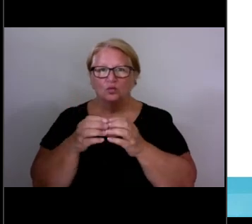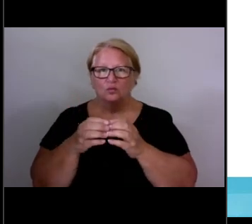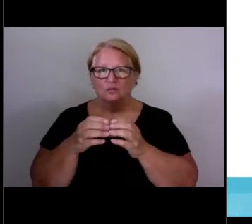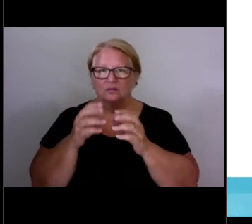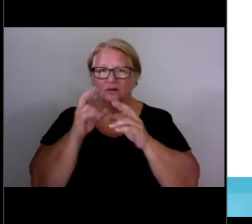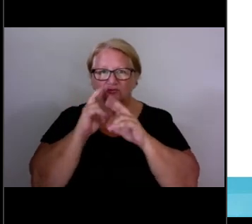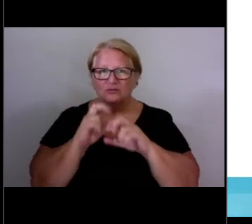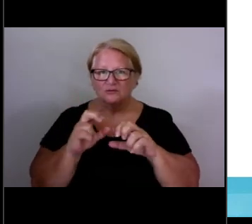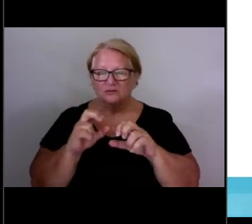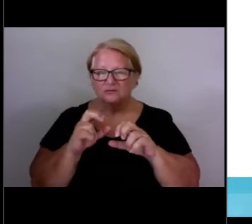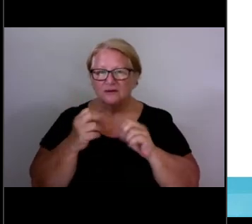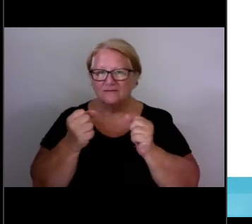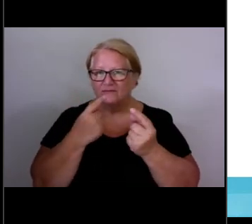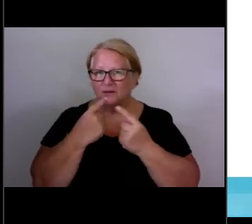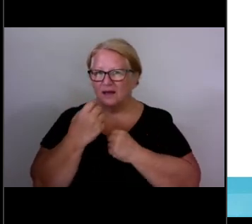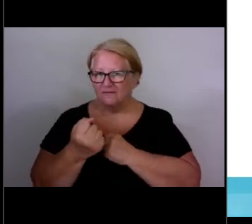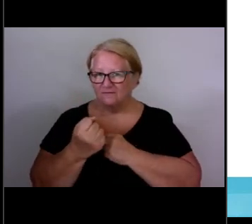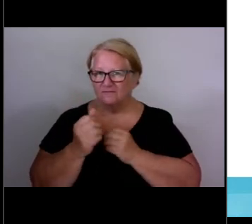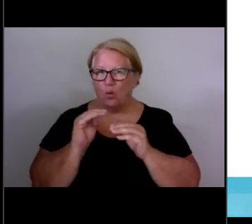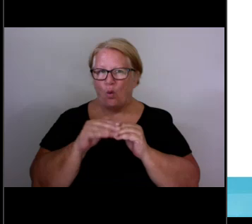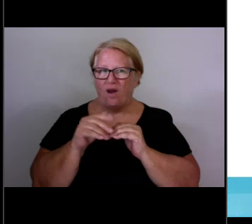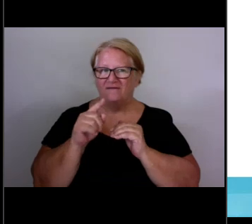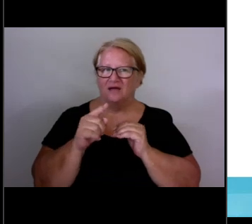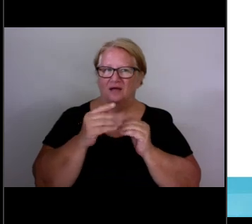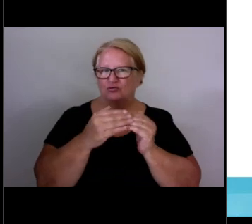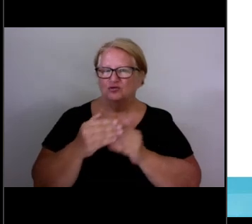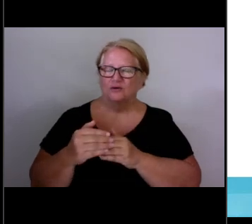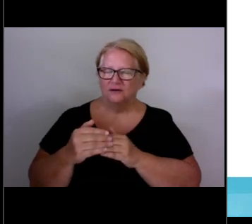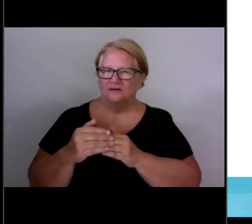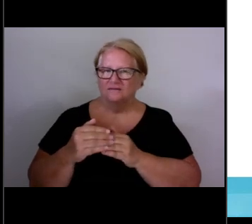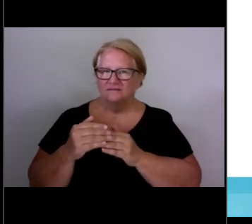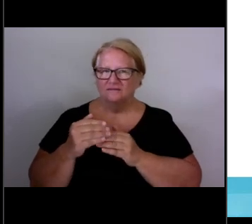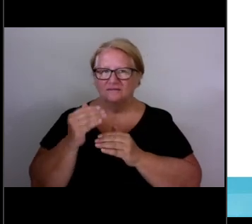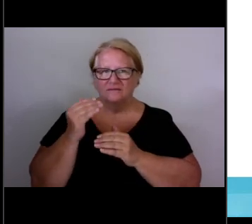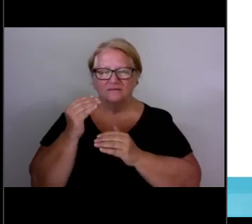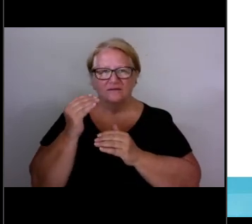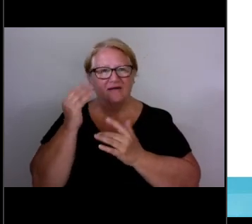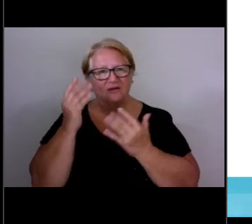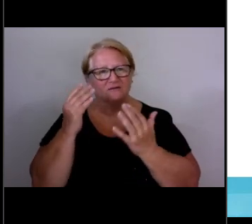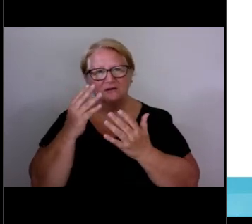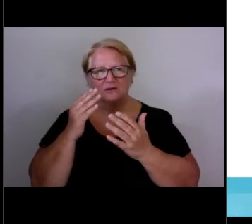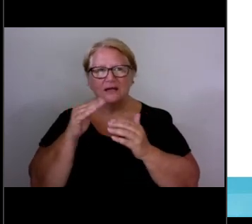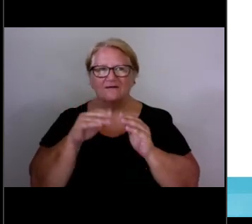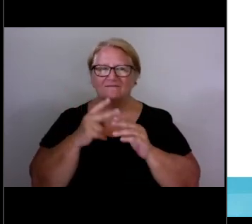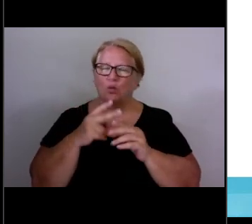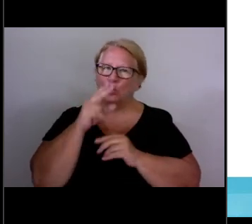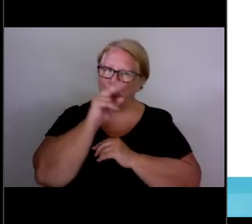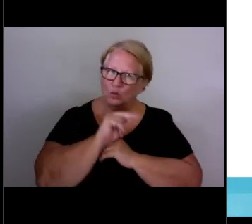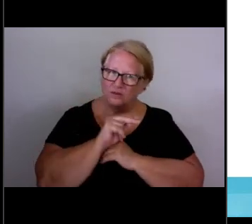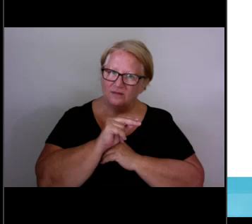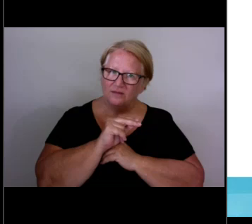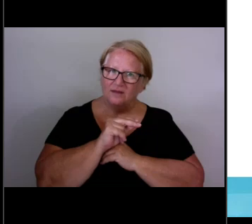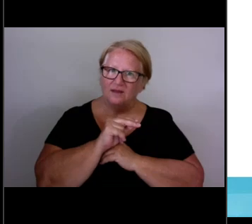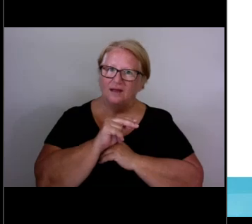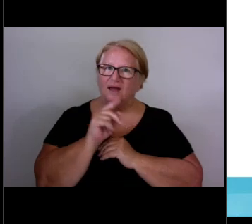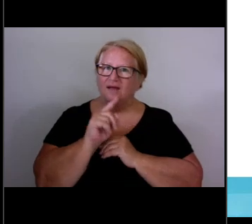around restorative methodologies in the youth space, and it is generally thought to